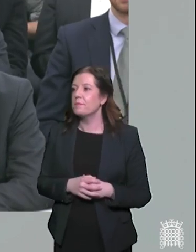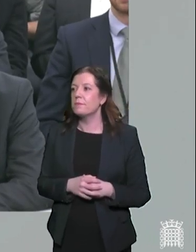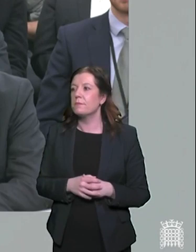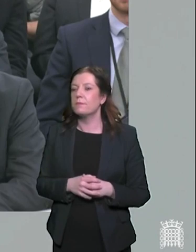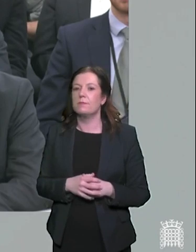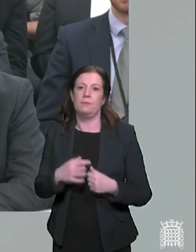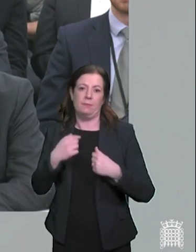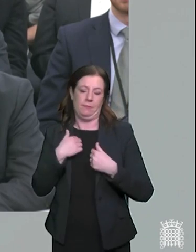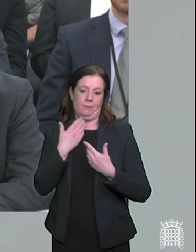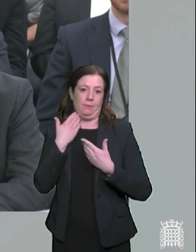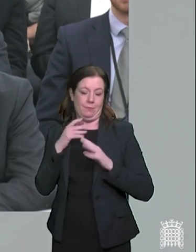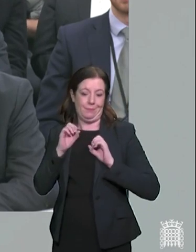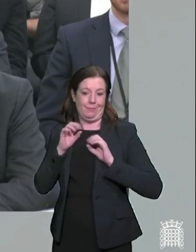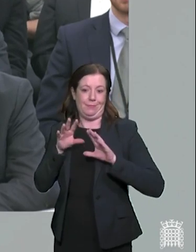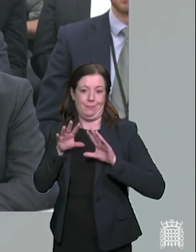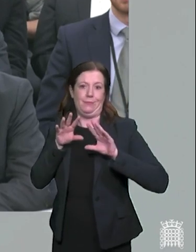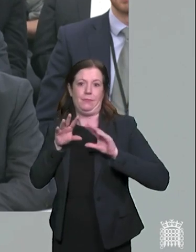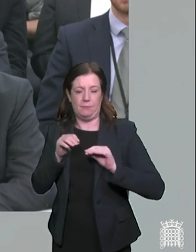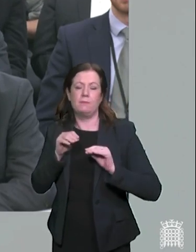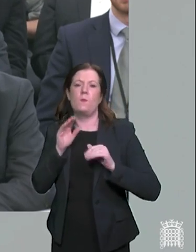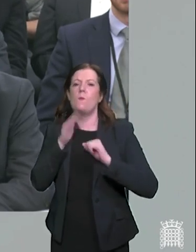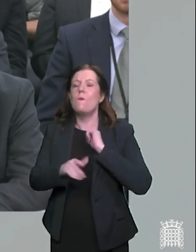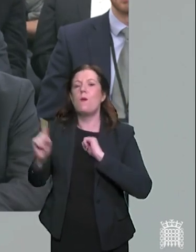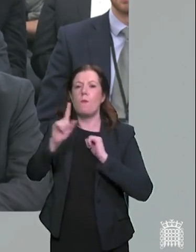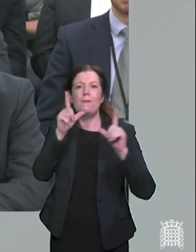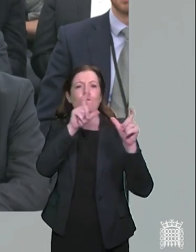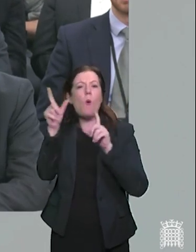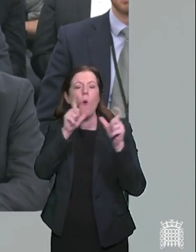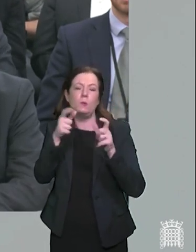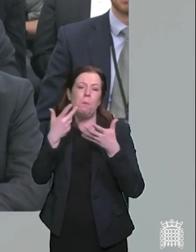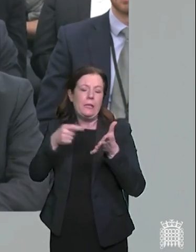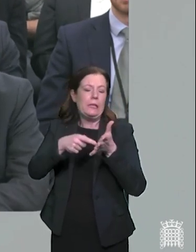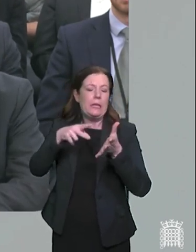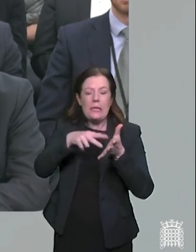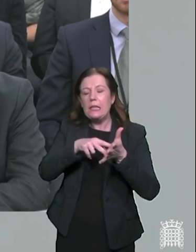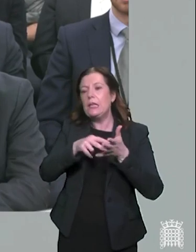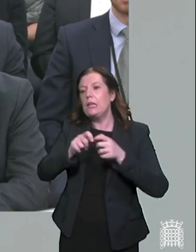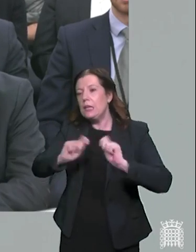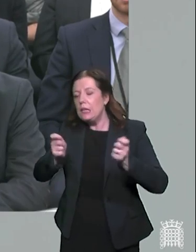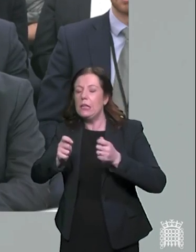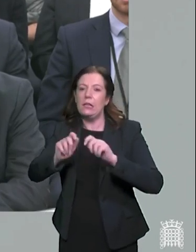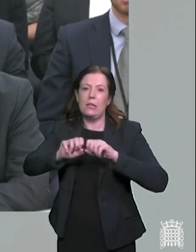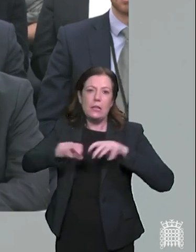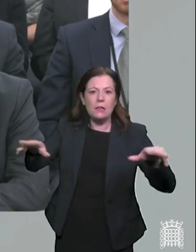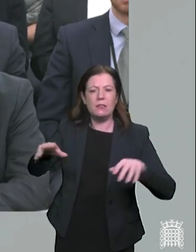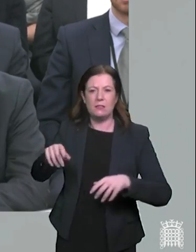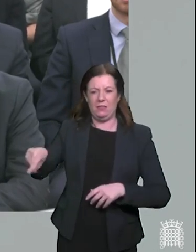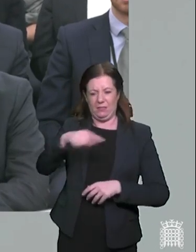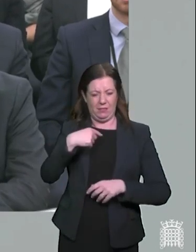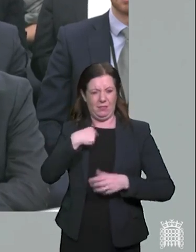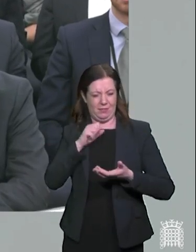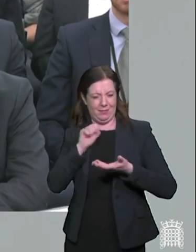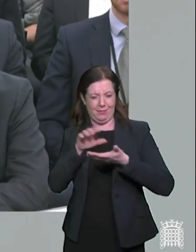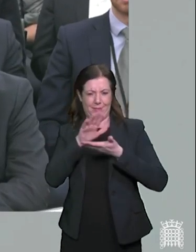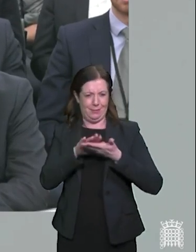will remember I just made the point about the photographs, and I'd asked why on earth we would have held illicit or